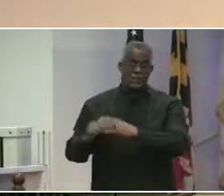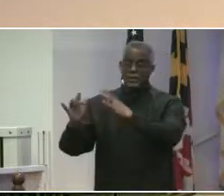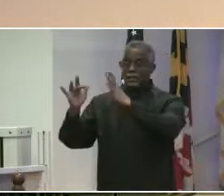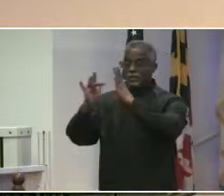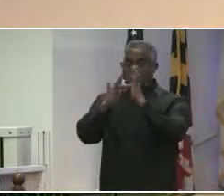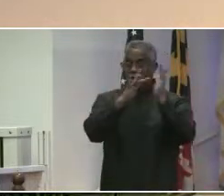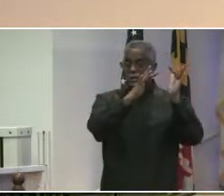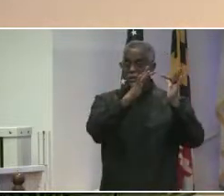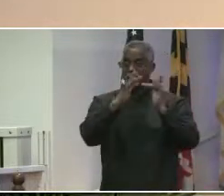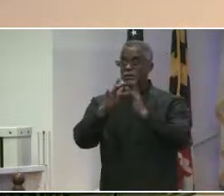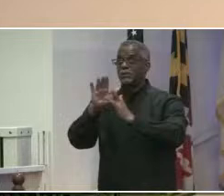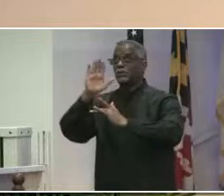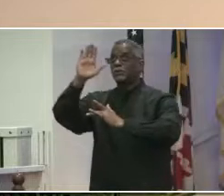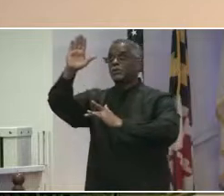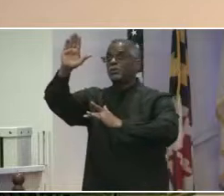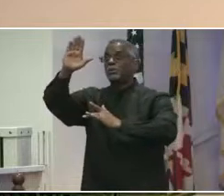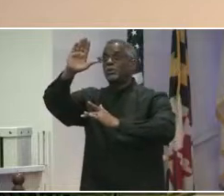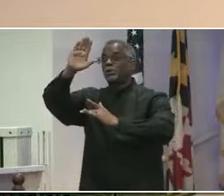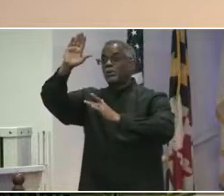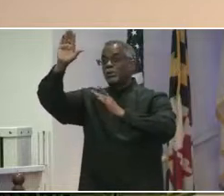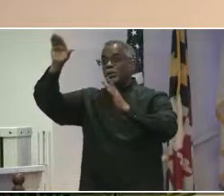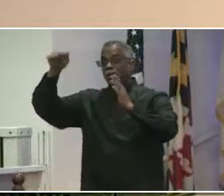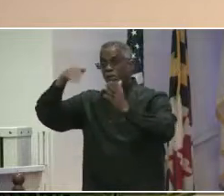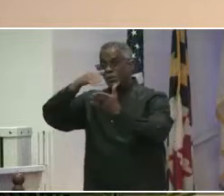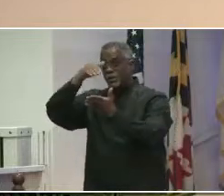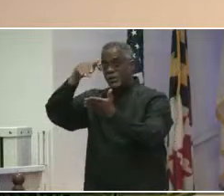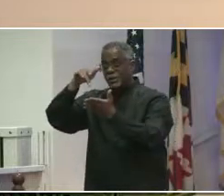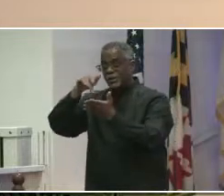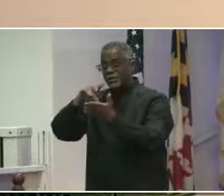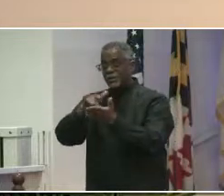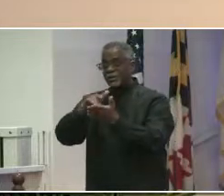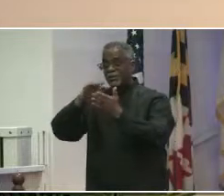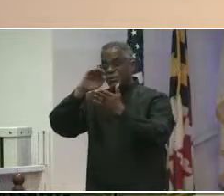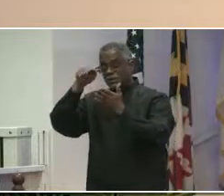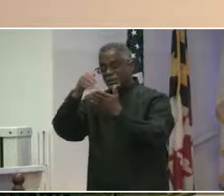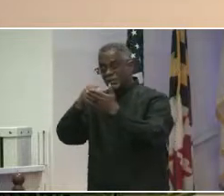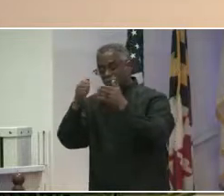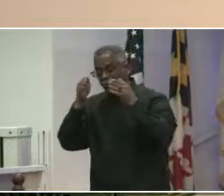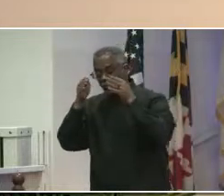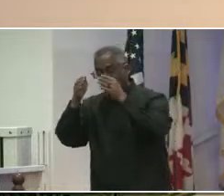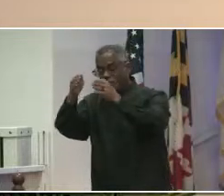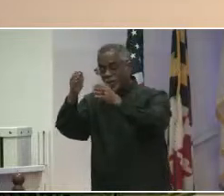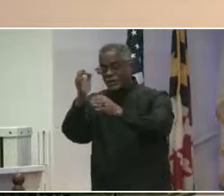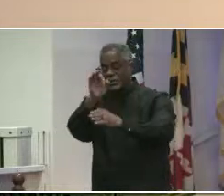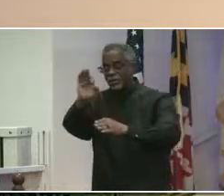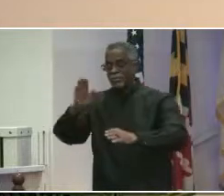Jesus, you're the center of my